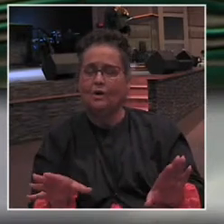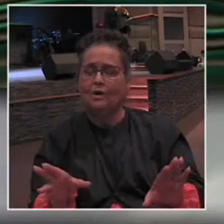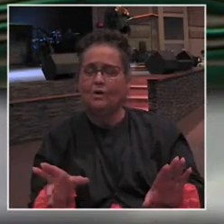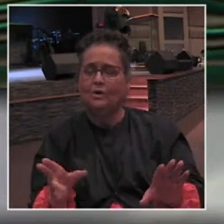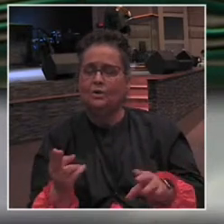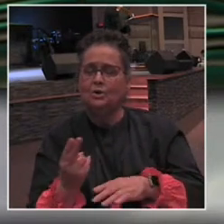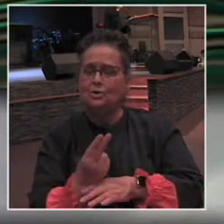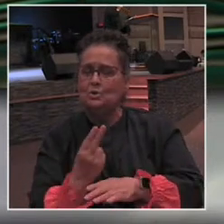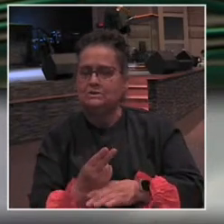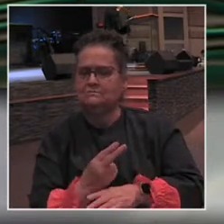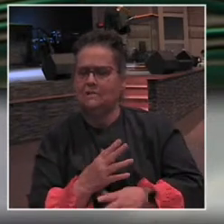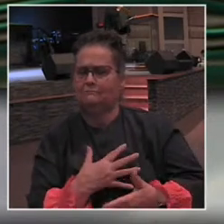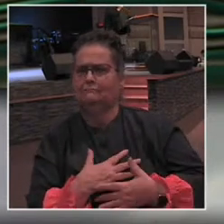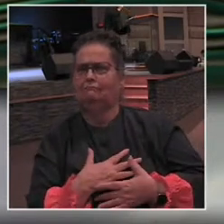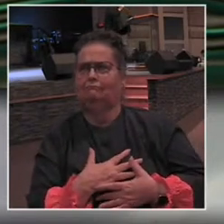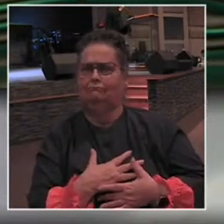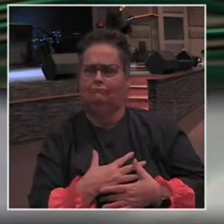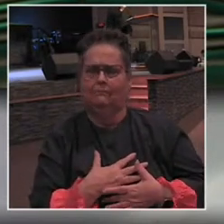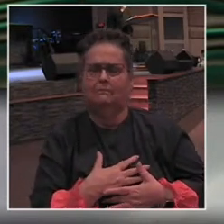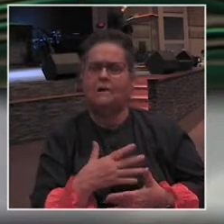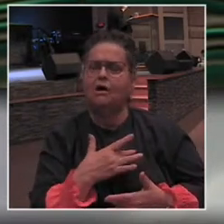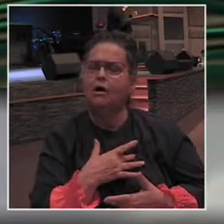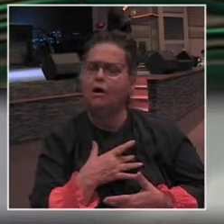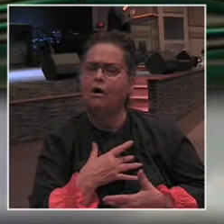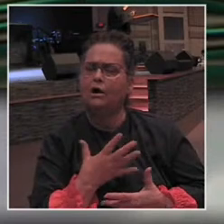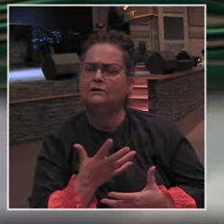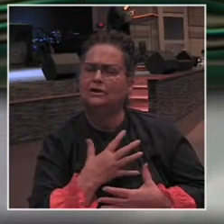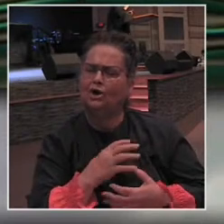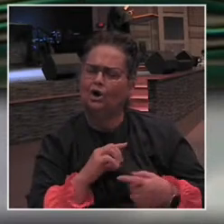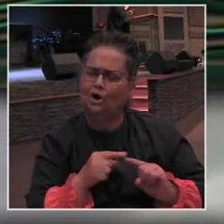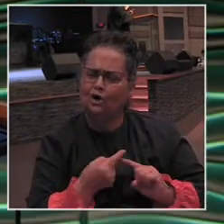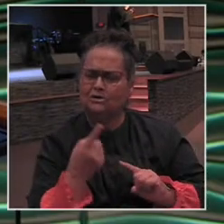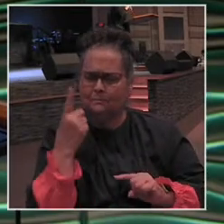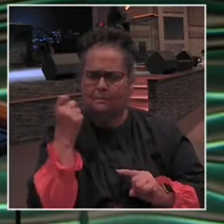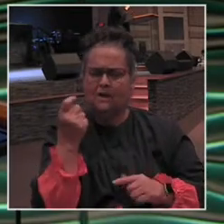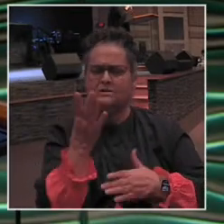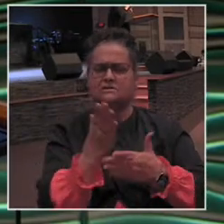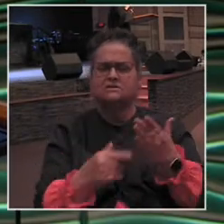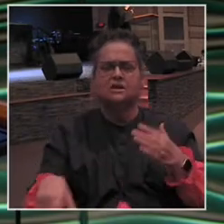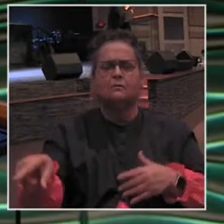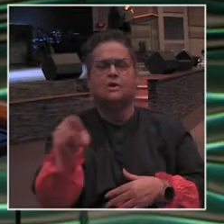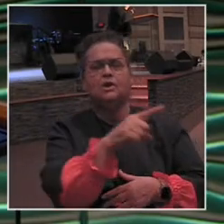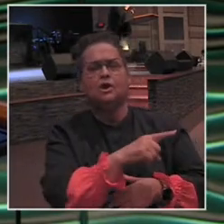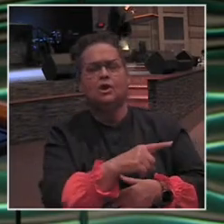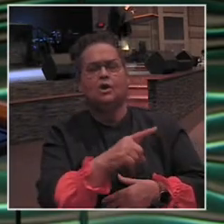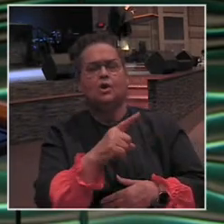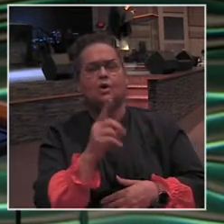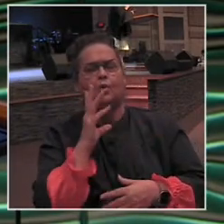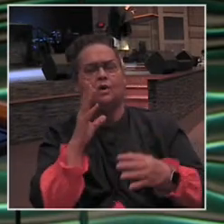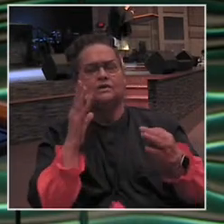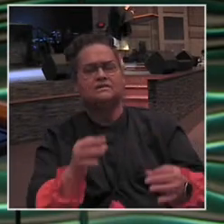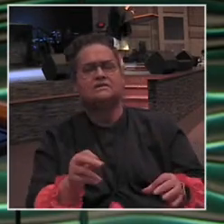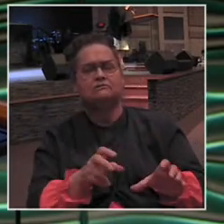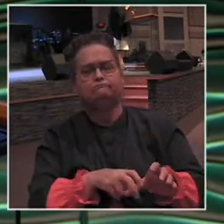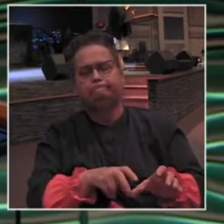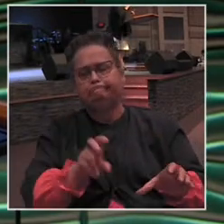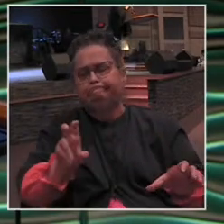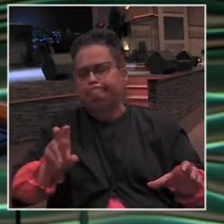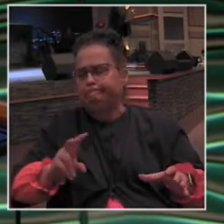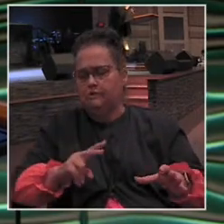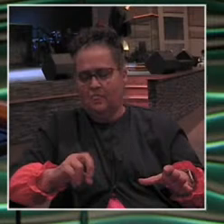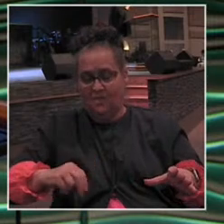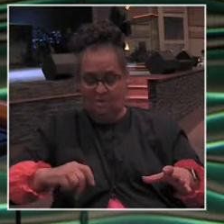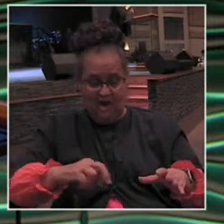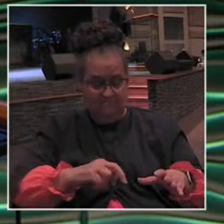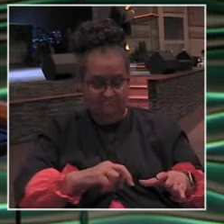with an edge or a twist. But my heart is aching because some of you are about to make a decision to get off the ramp